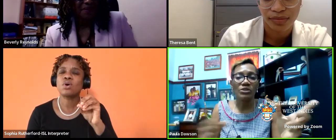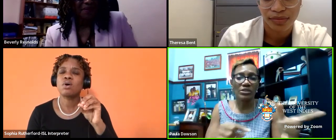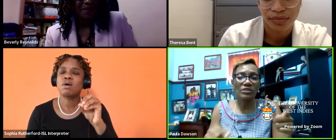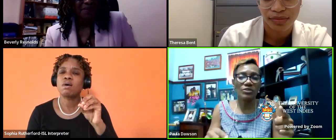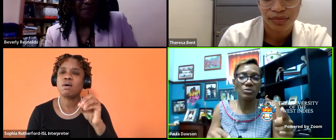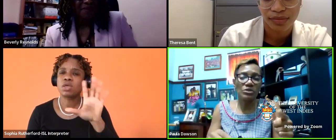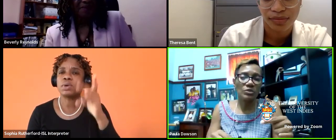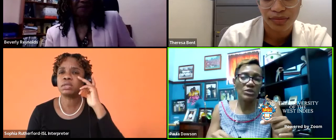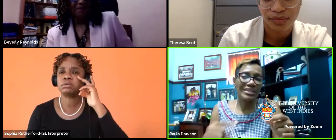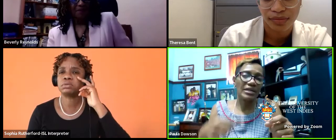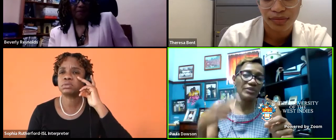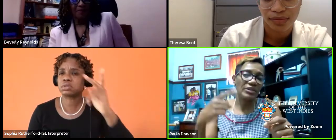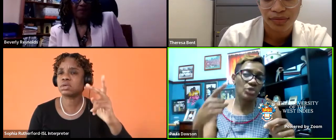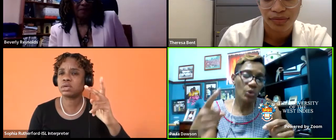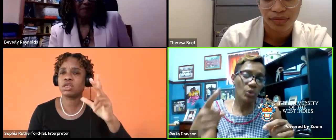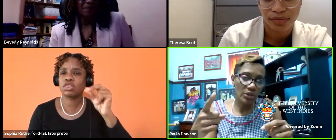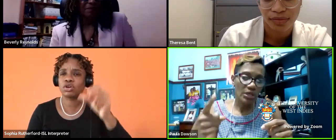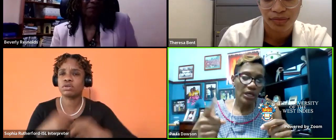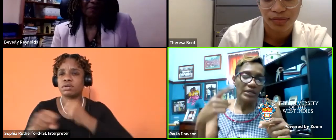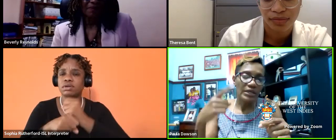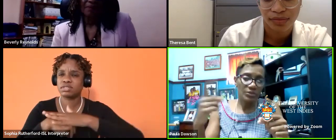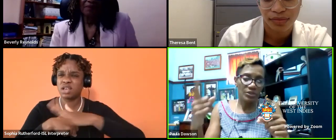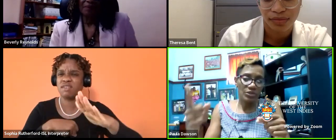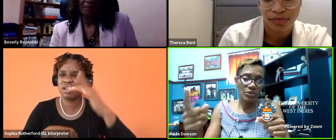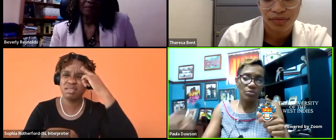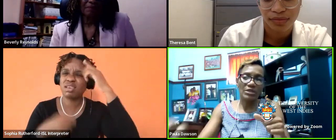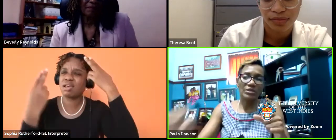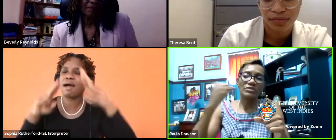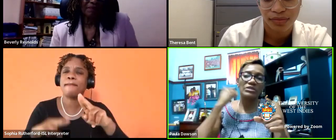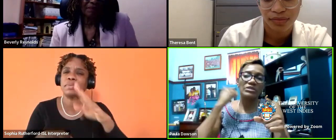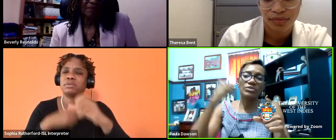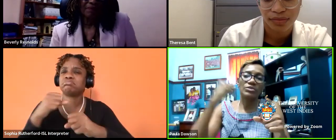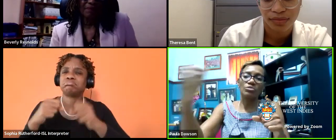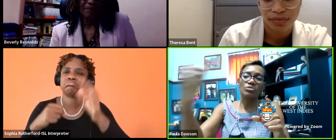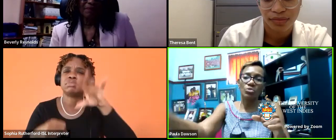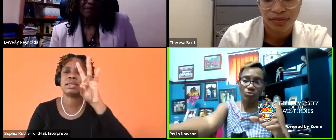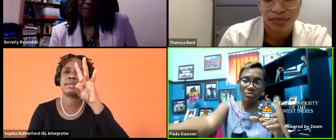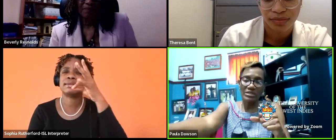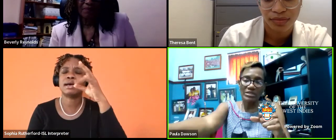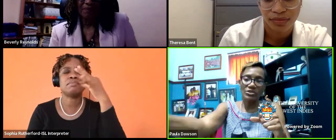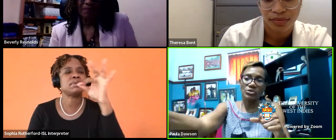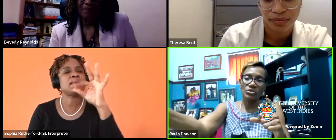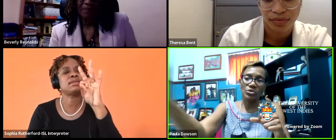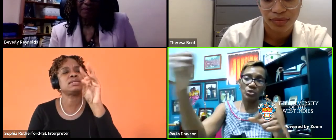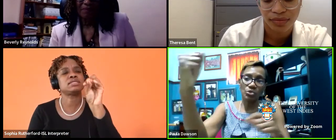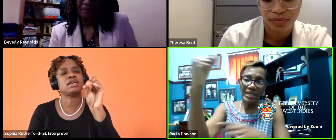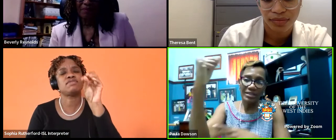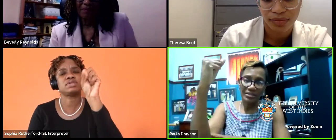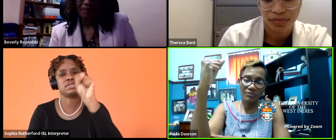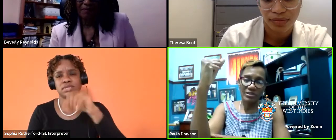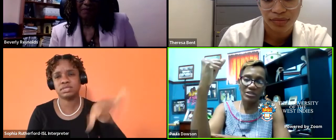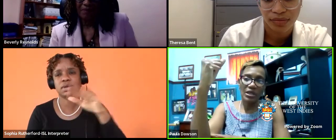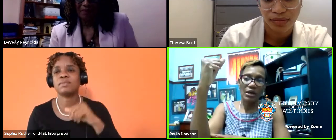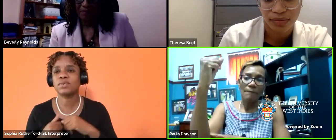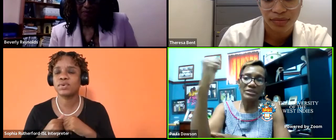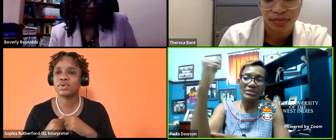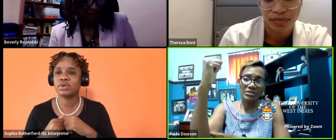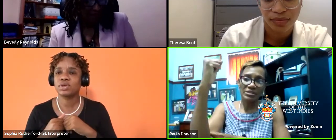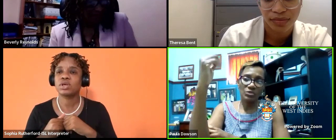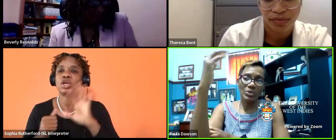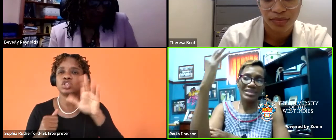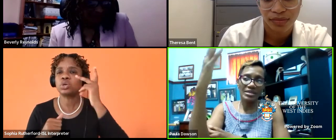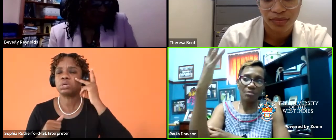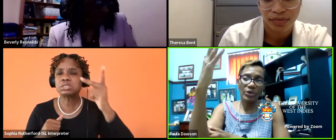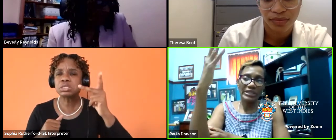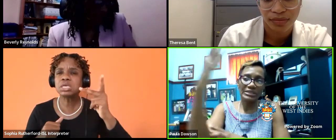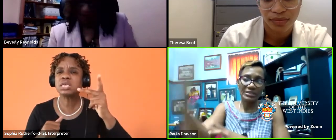Now, there's a difference between when you start having tone, increased tone because of the decreased movement. And so you do get the stiffness, but it's